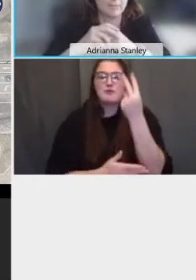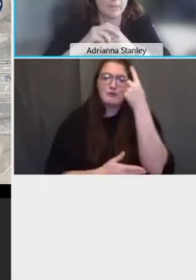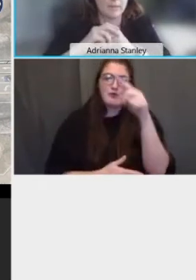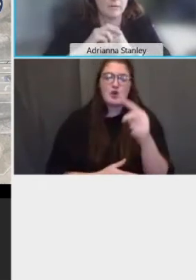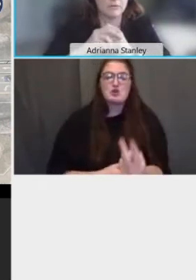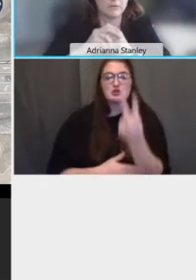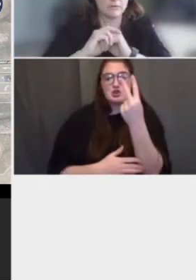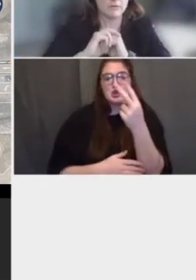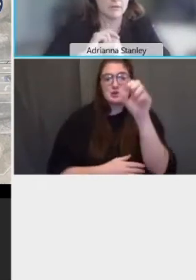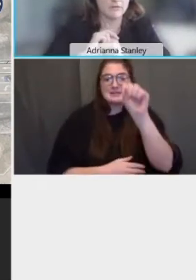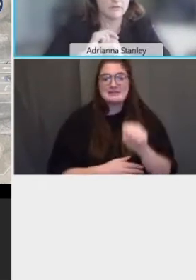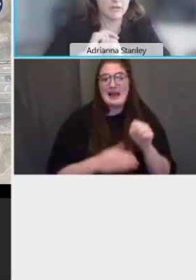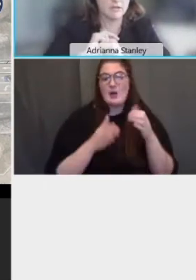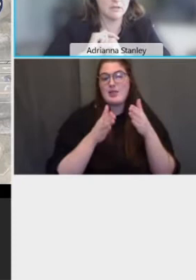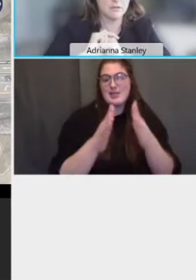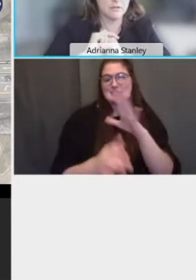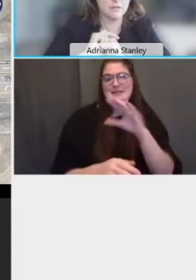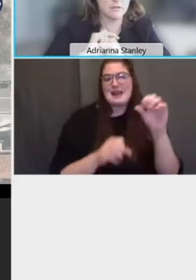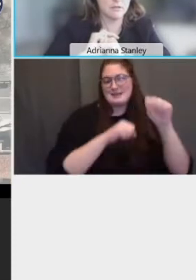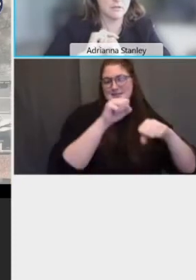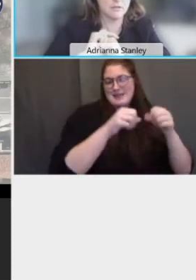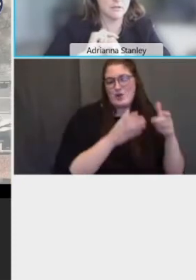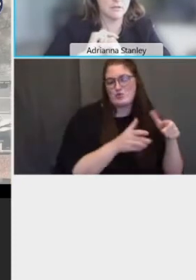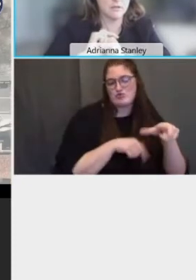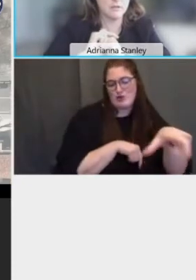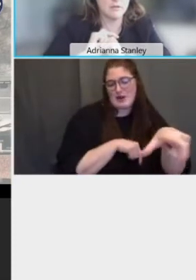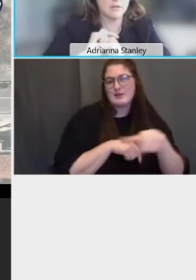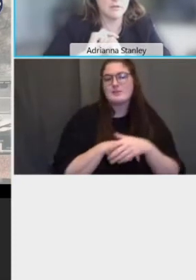track. So go to the next slide.